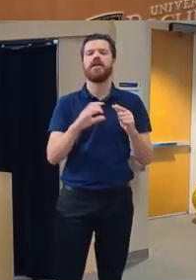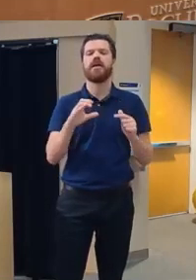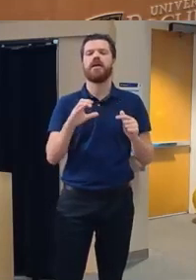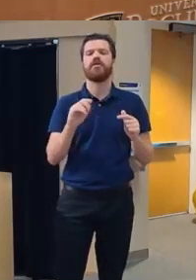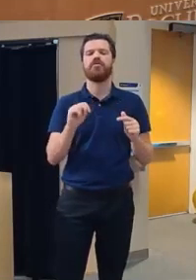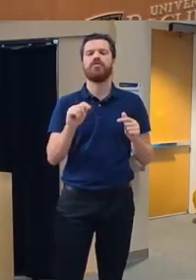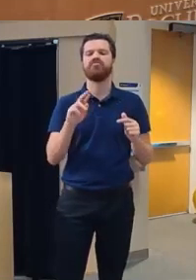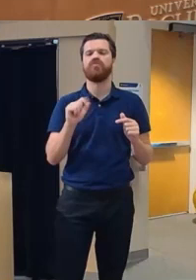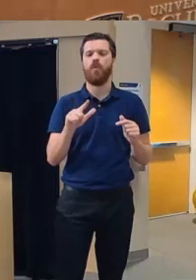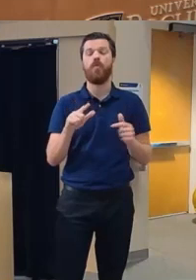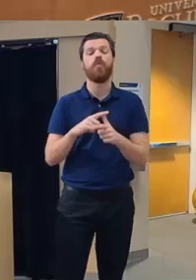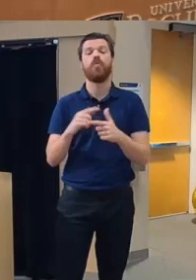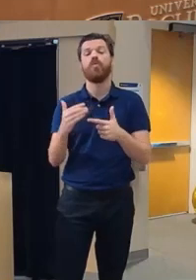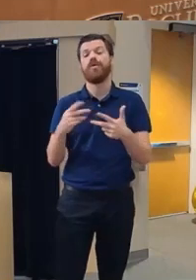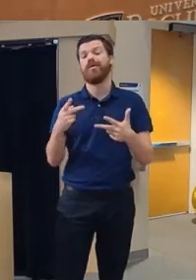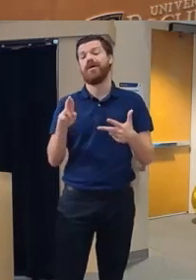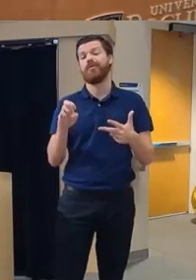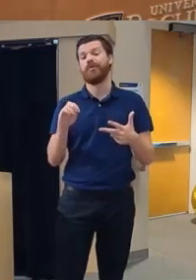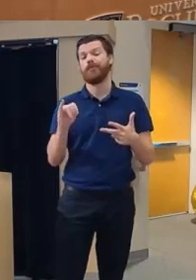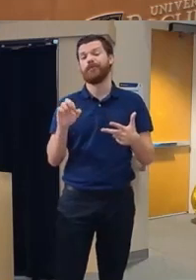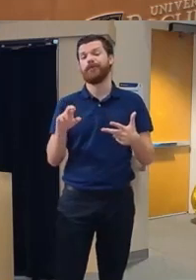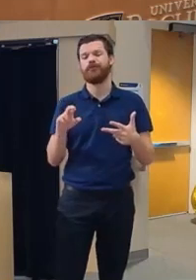control, and the Premier trial, which was